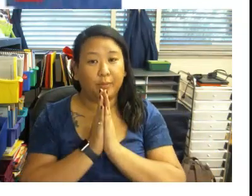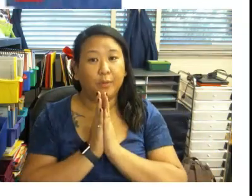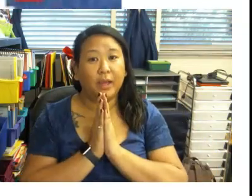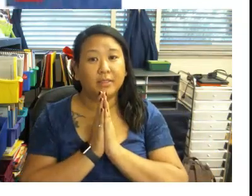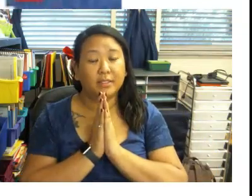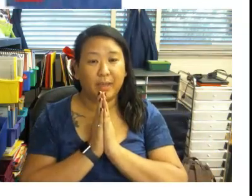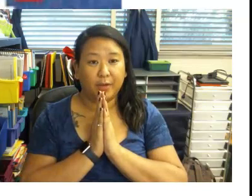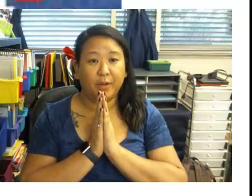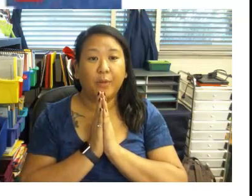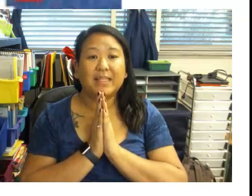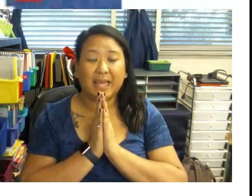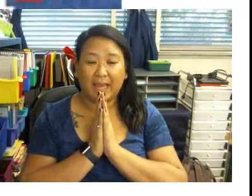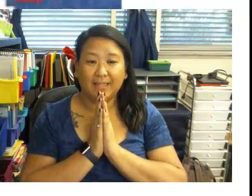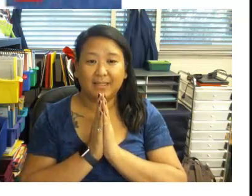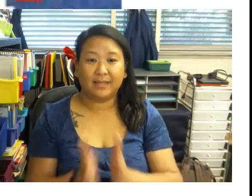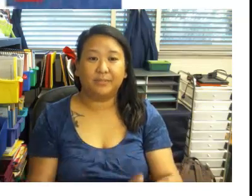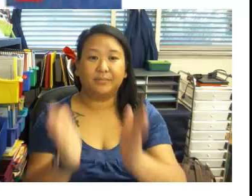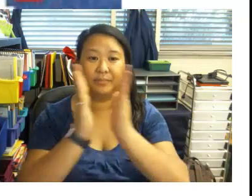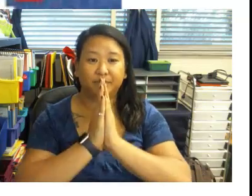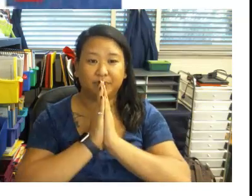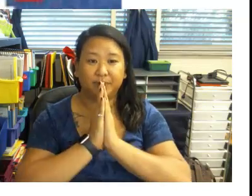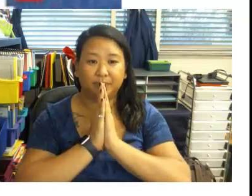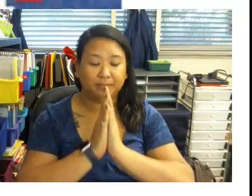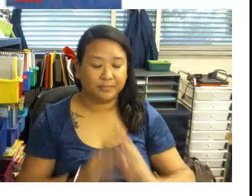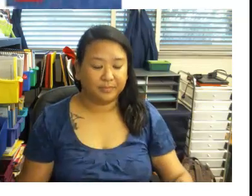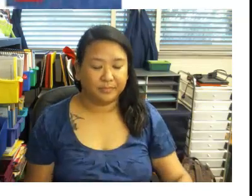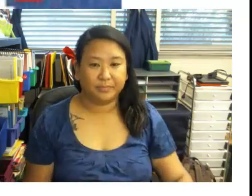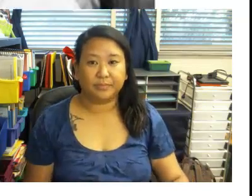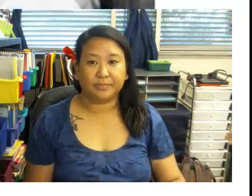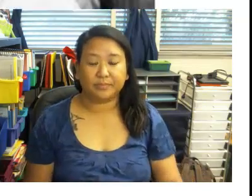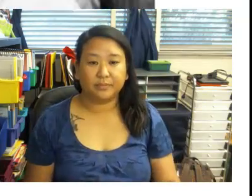Can I request, make a request, ask?